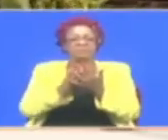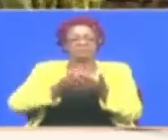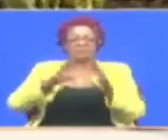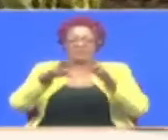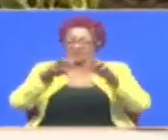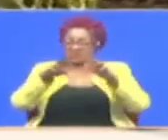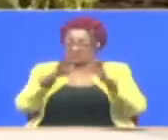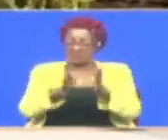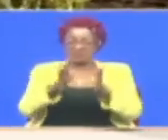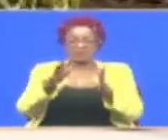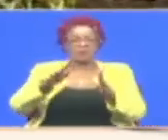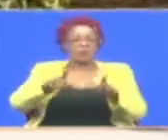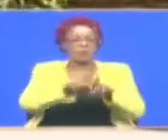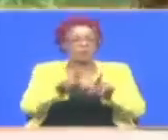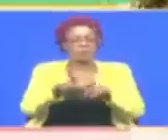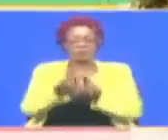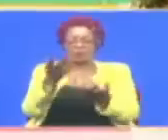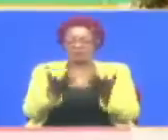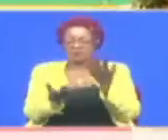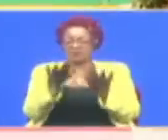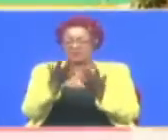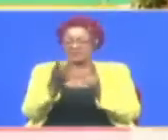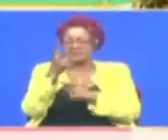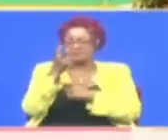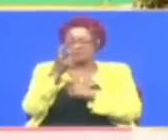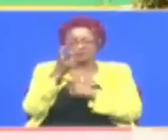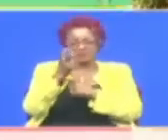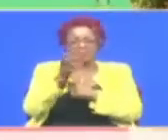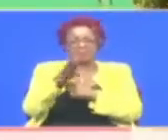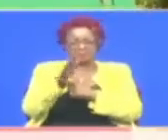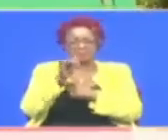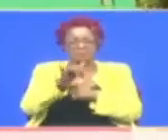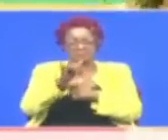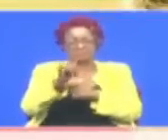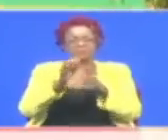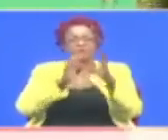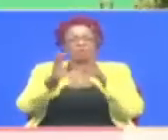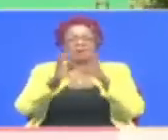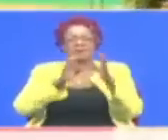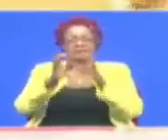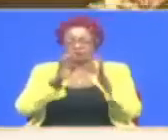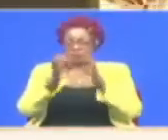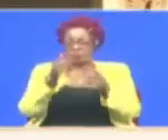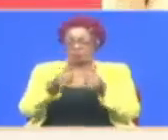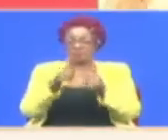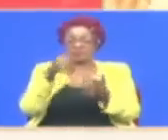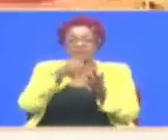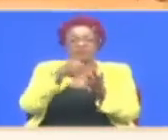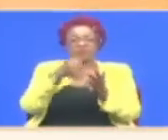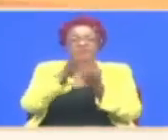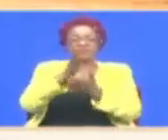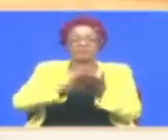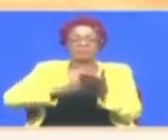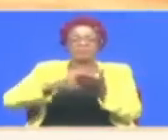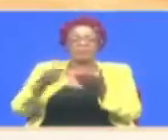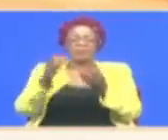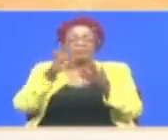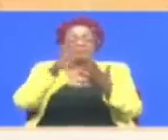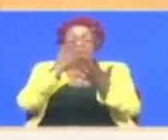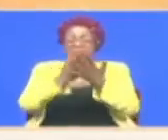Investigators are also assessing a suspicious money trail and communication network involving some prison officers at